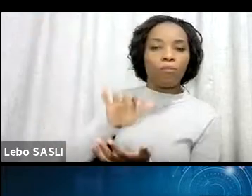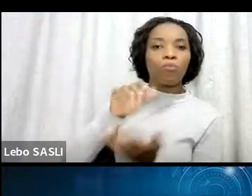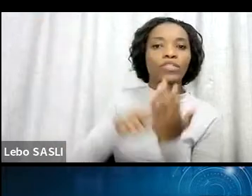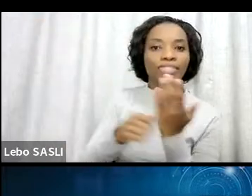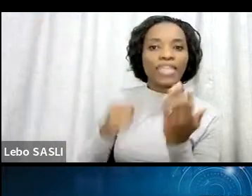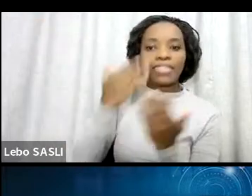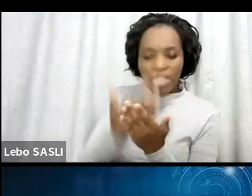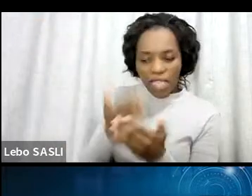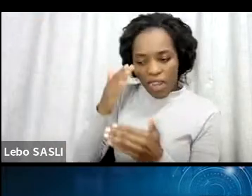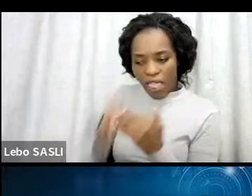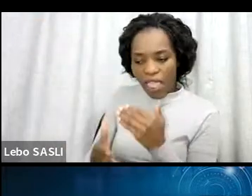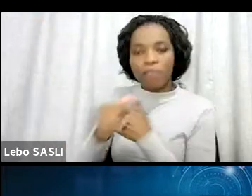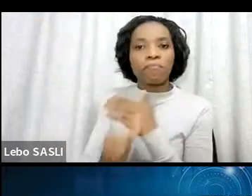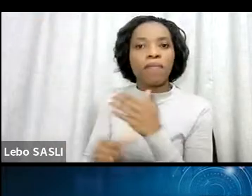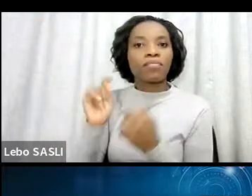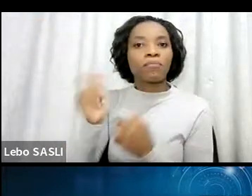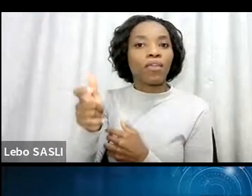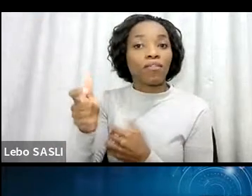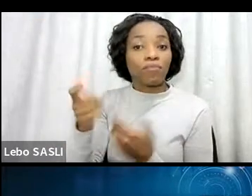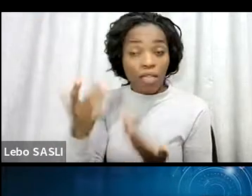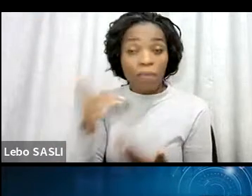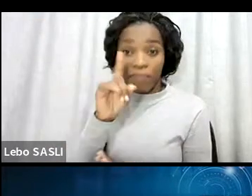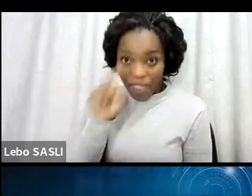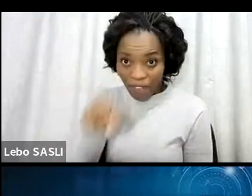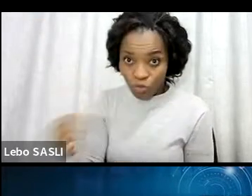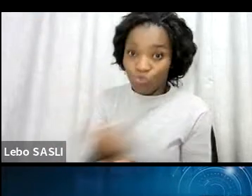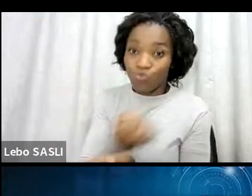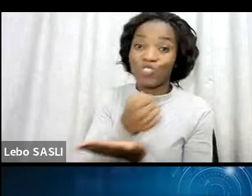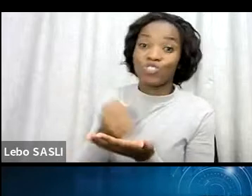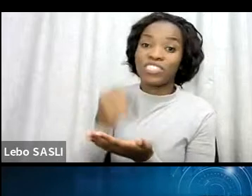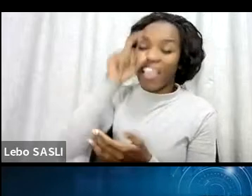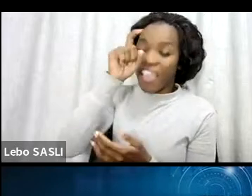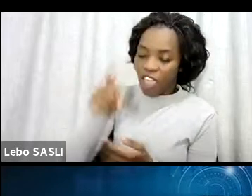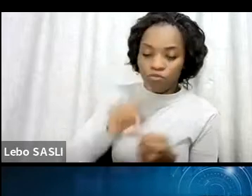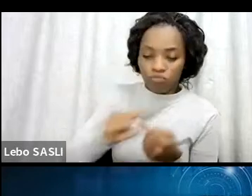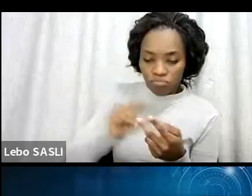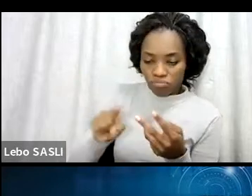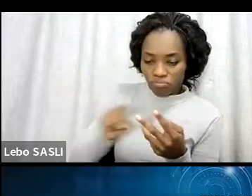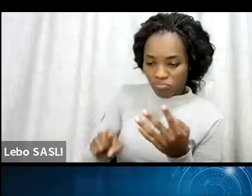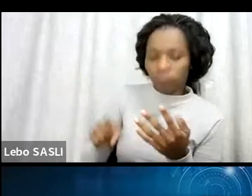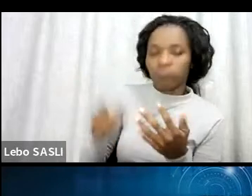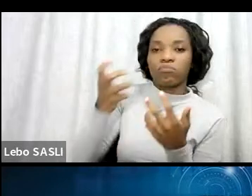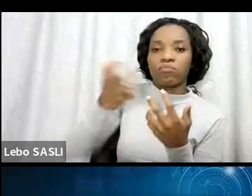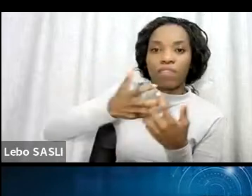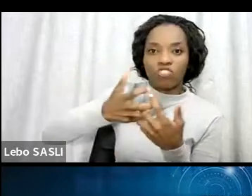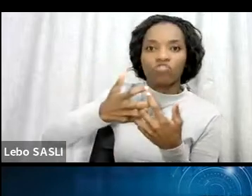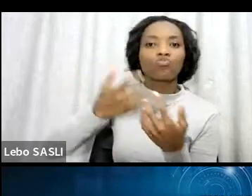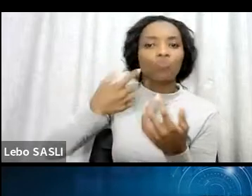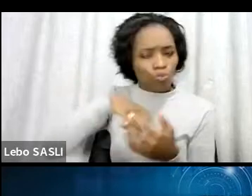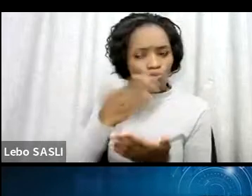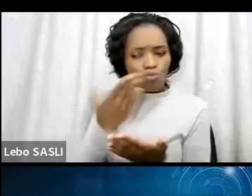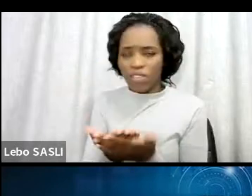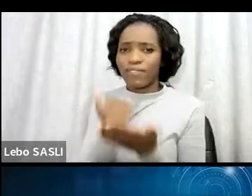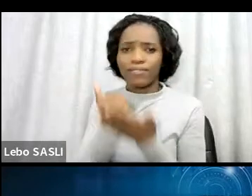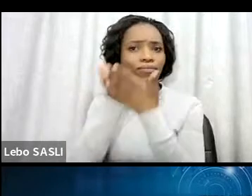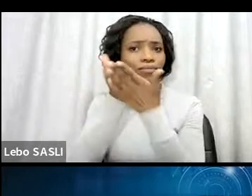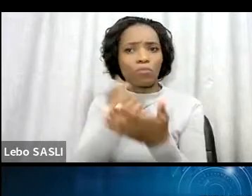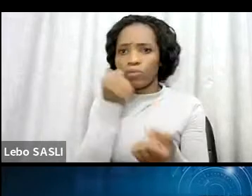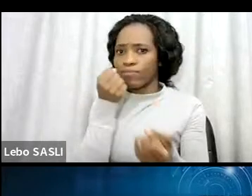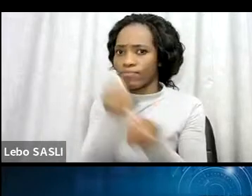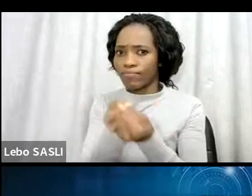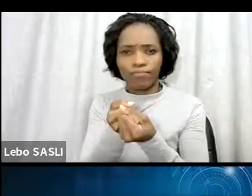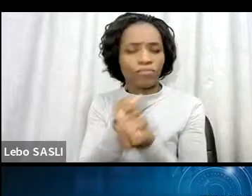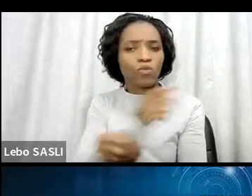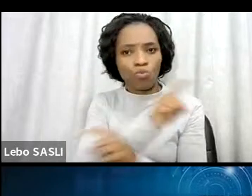But still that you need to register, you need to meet certain requirements, and we're there to support our traders on